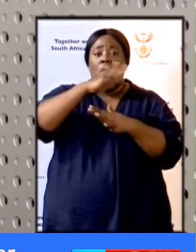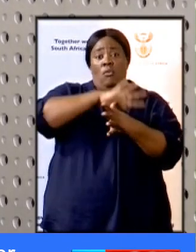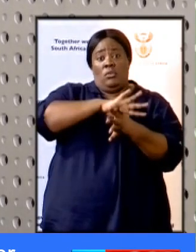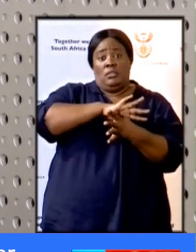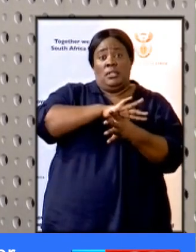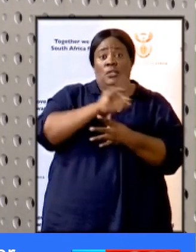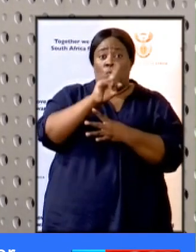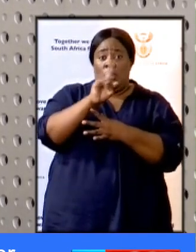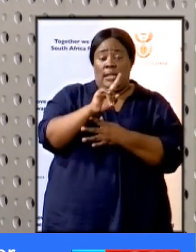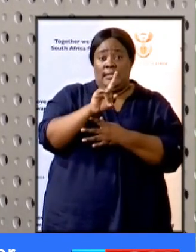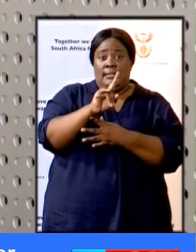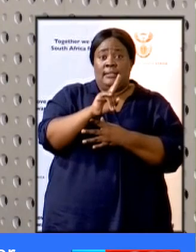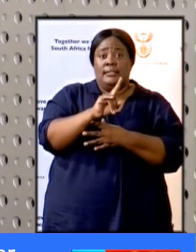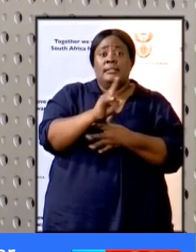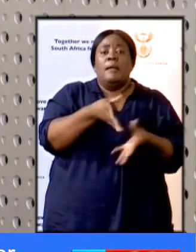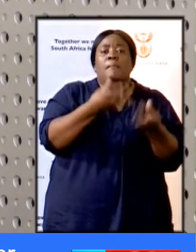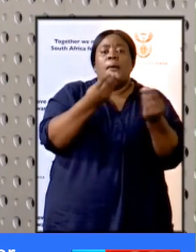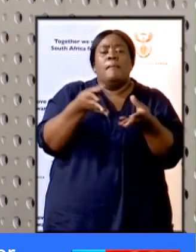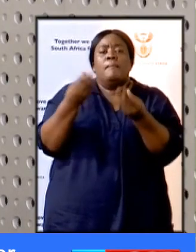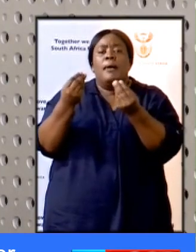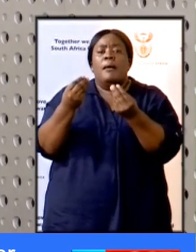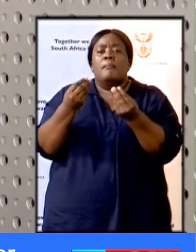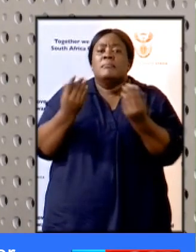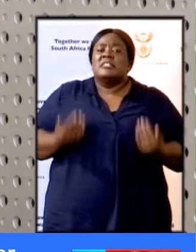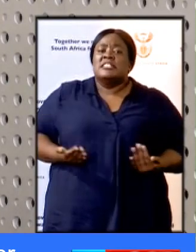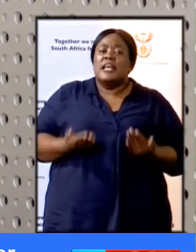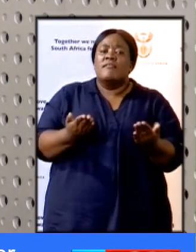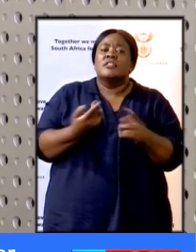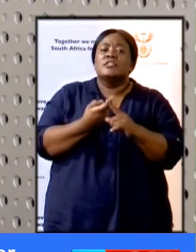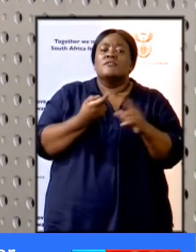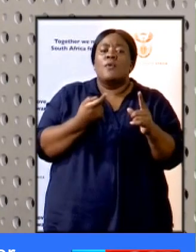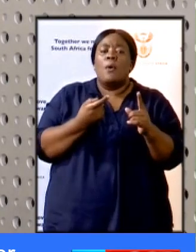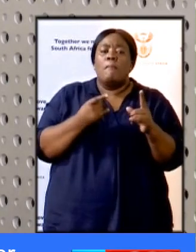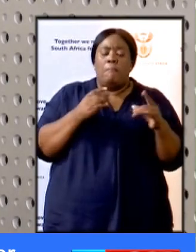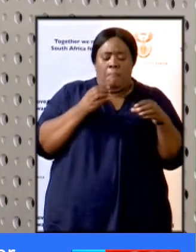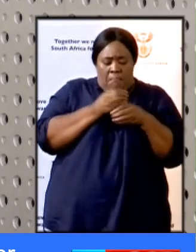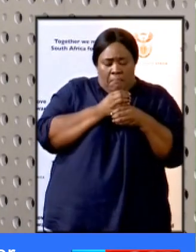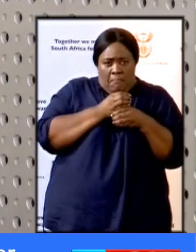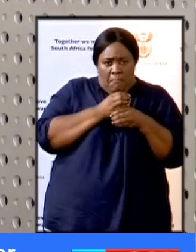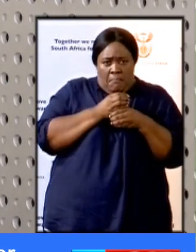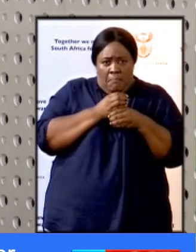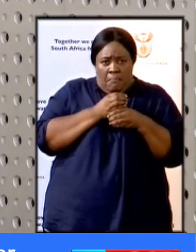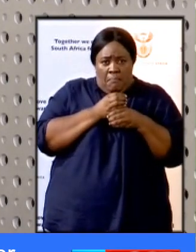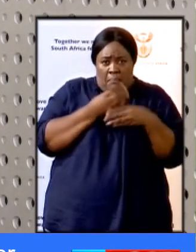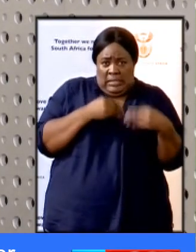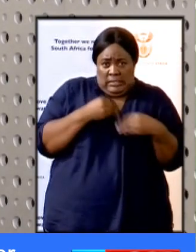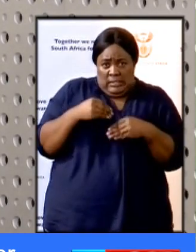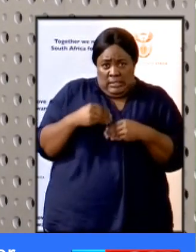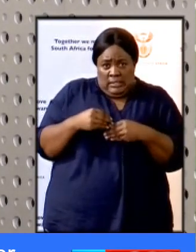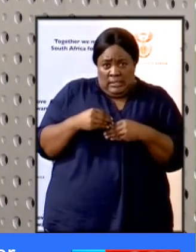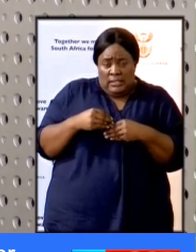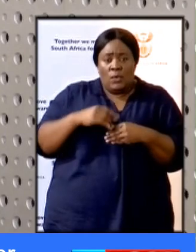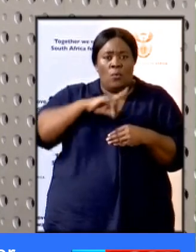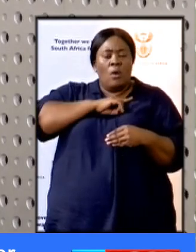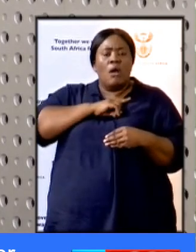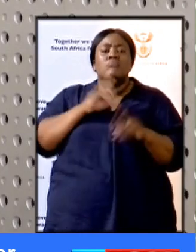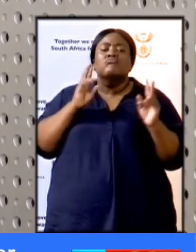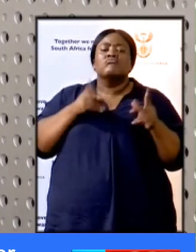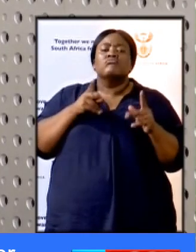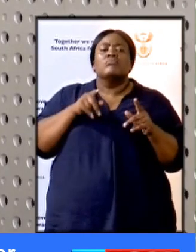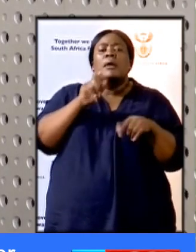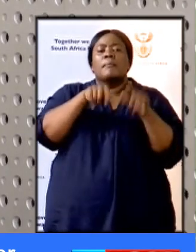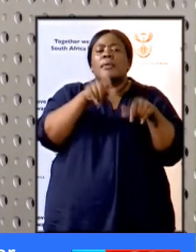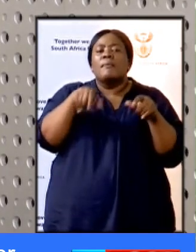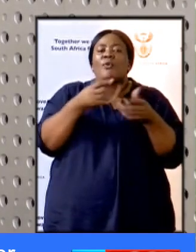procuring services from small and medium enterprises and cooperatives so that ordinary people are